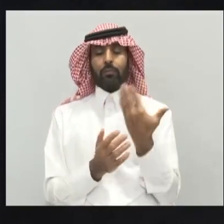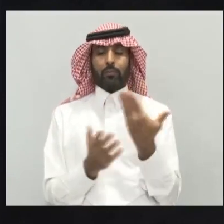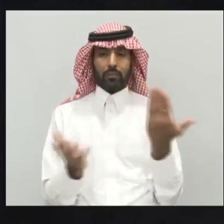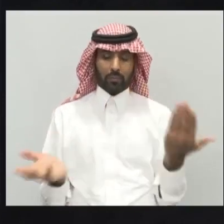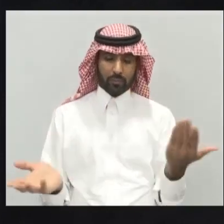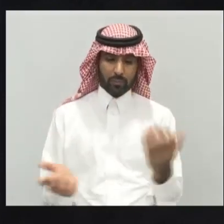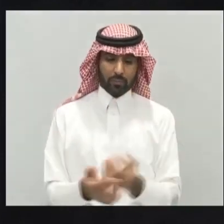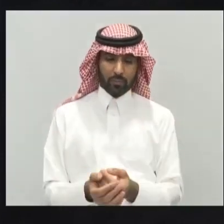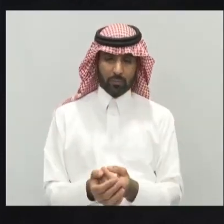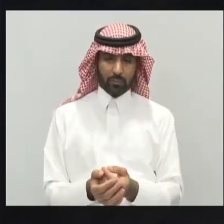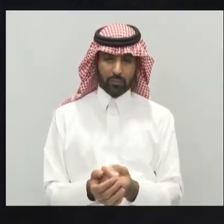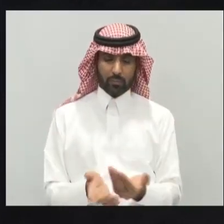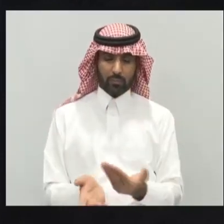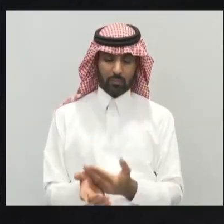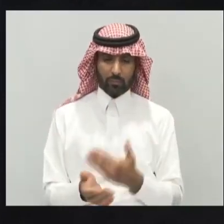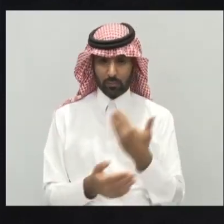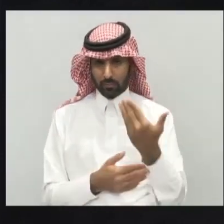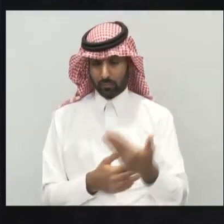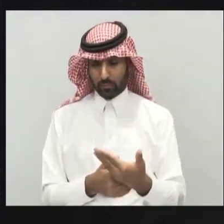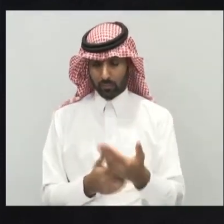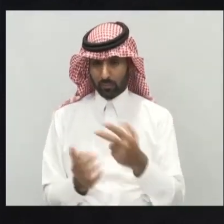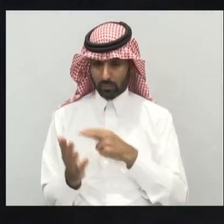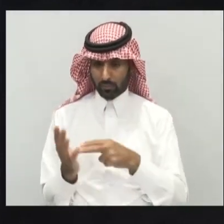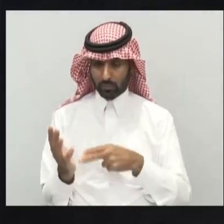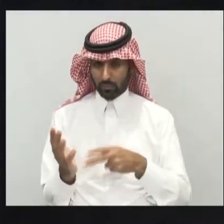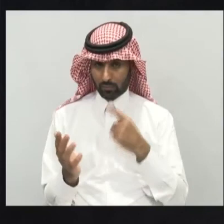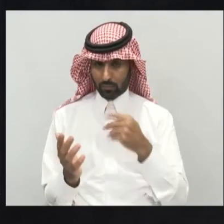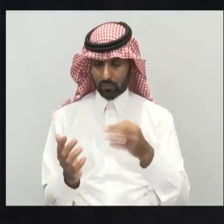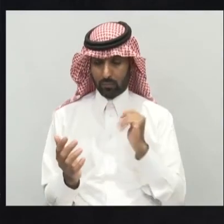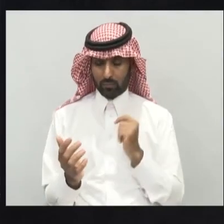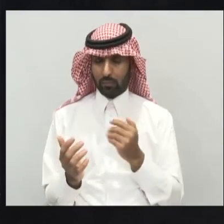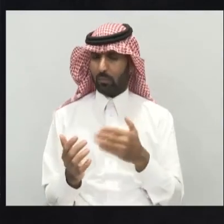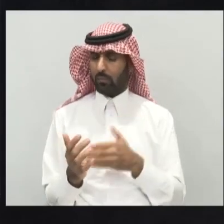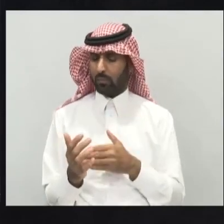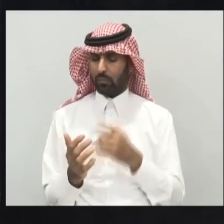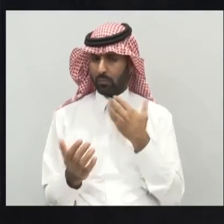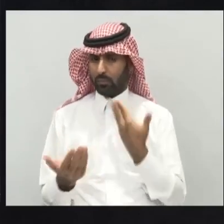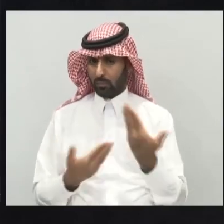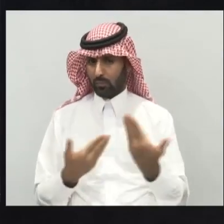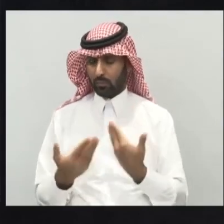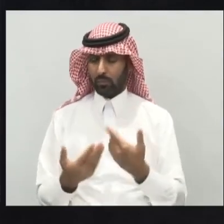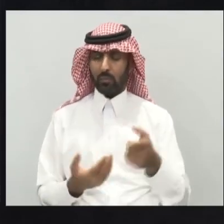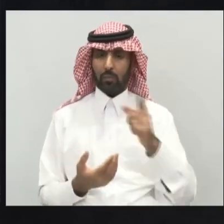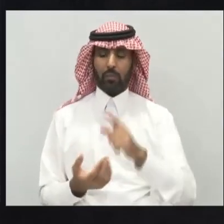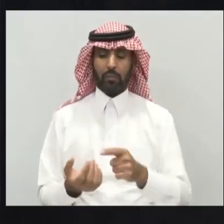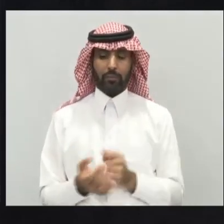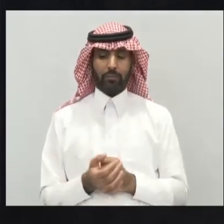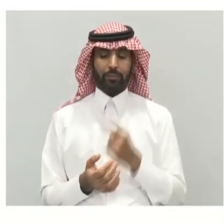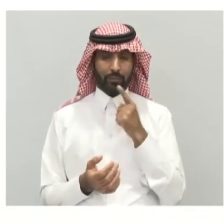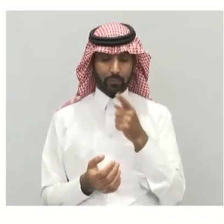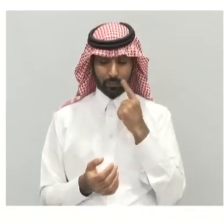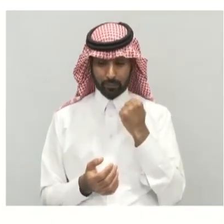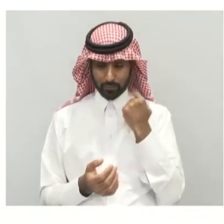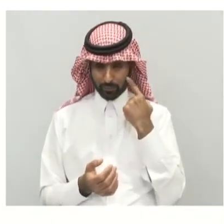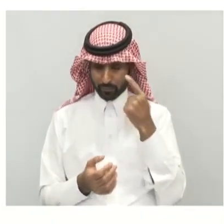these answers for after reading question. We will have the last part, the discussion question. What adventure trip